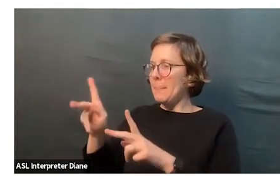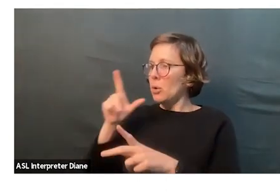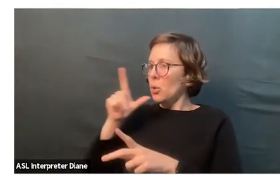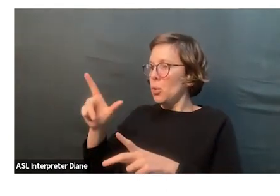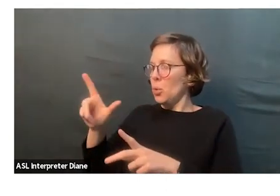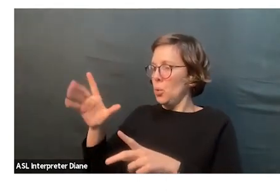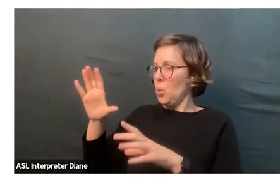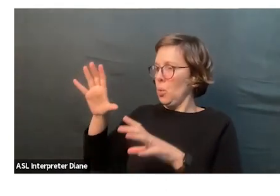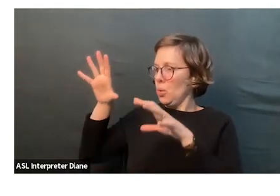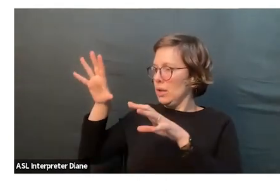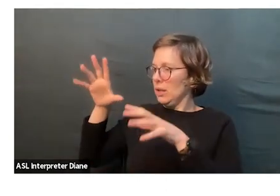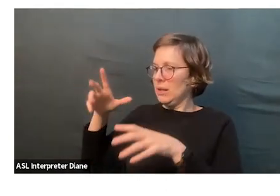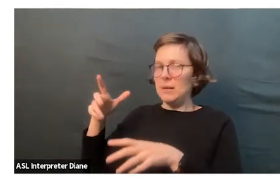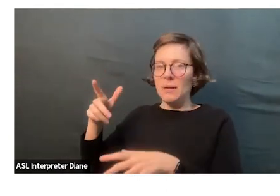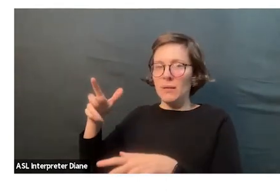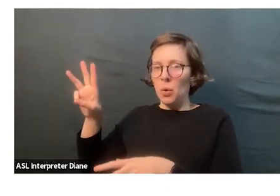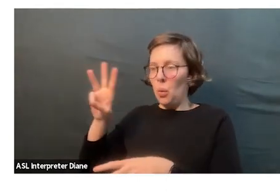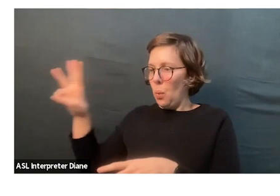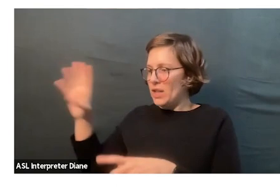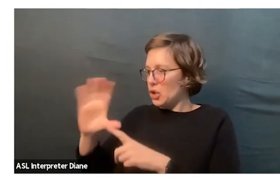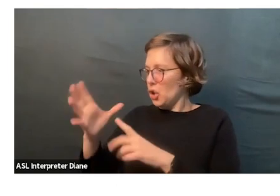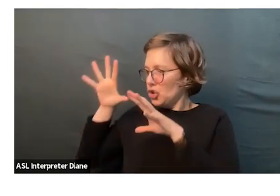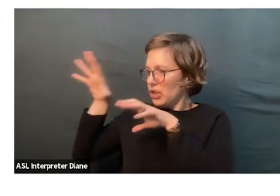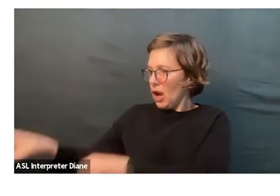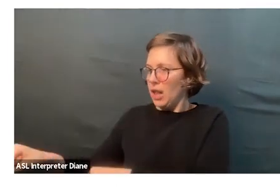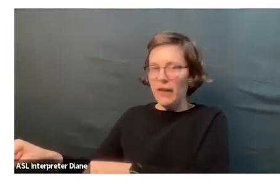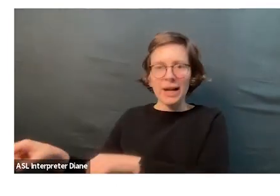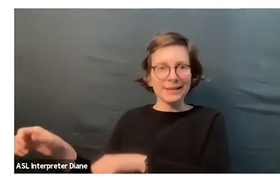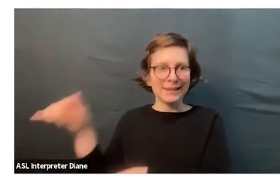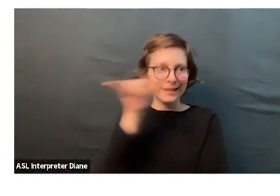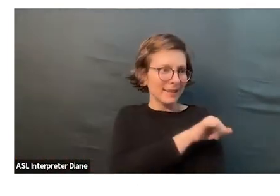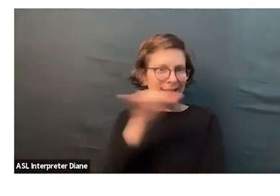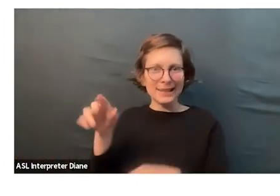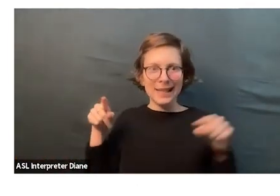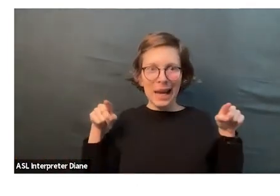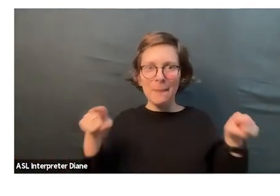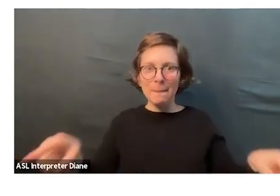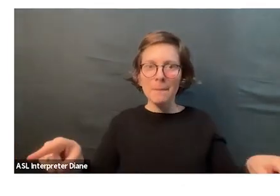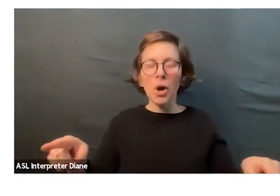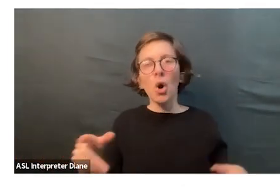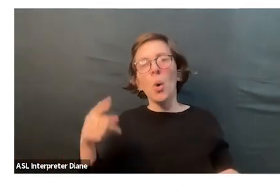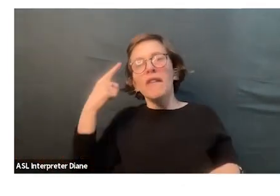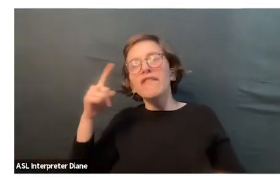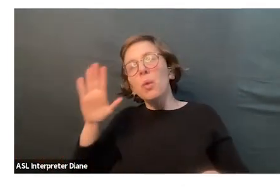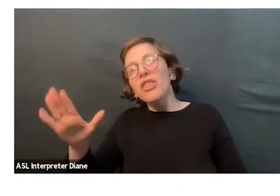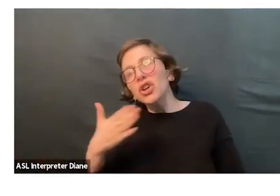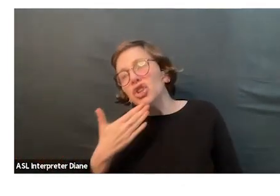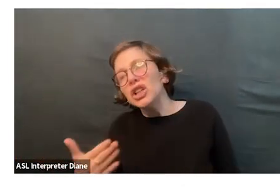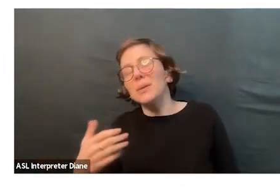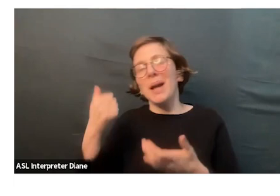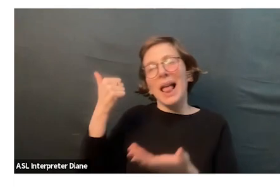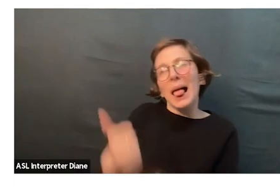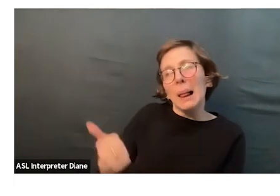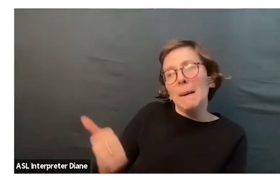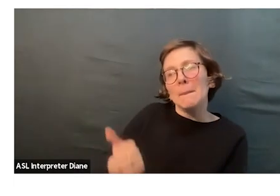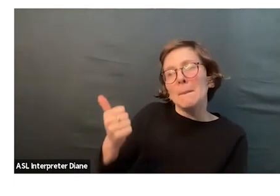and by we, I'm speaking in the voice of museums, if artifacts are repatriated, well, they're going to go back to these quote unquote